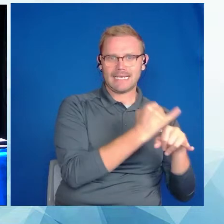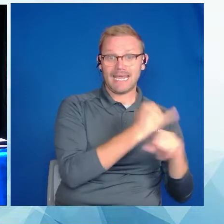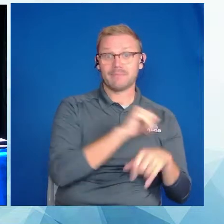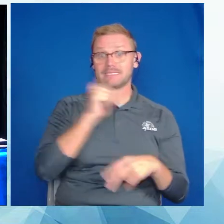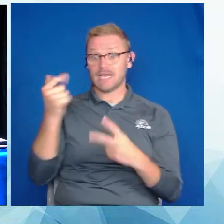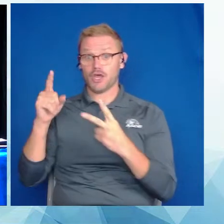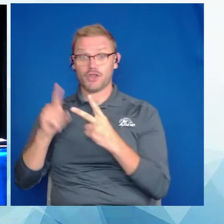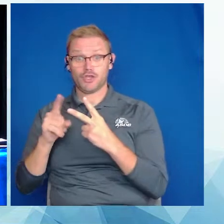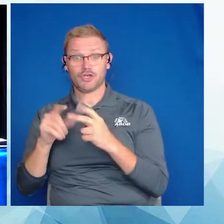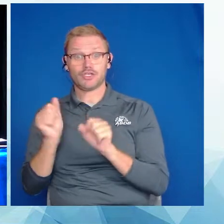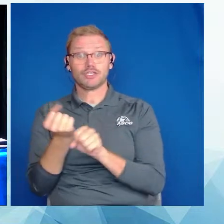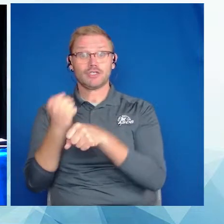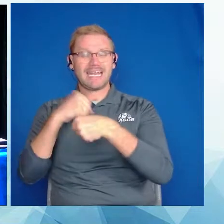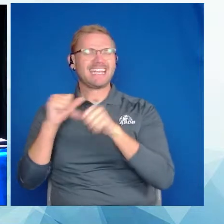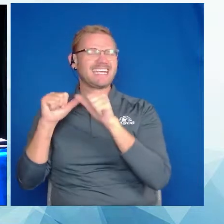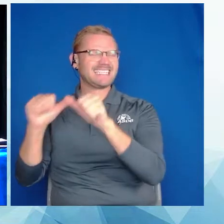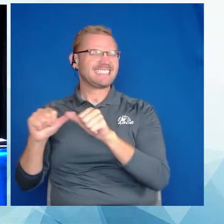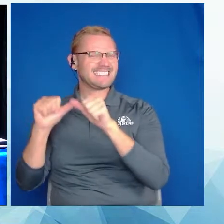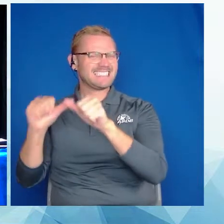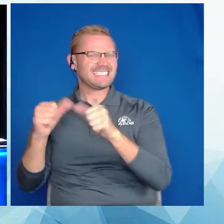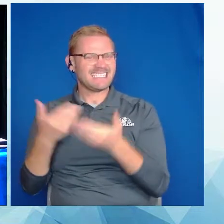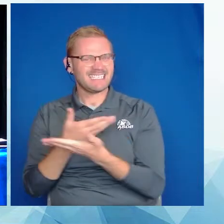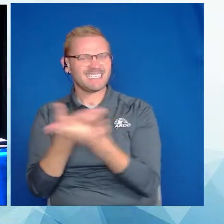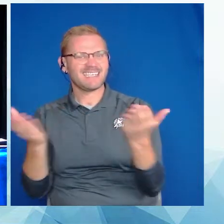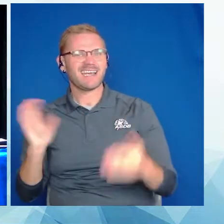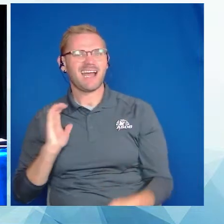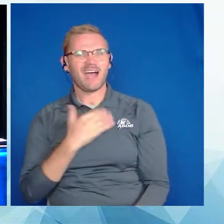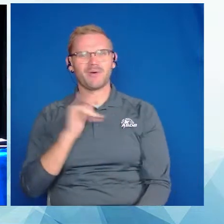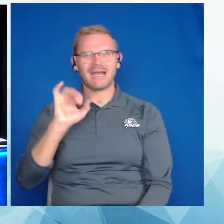one was trying to create consistency in our